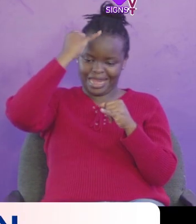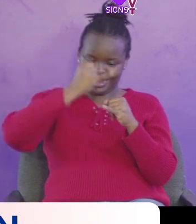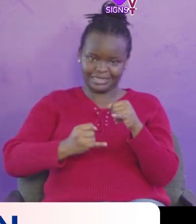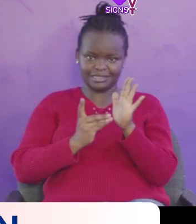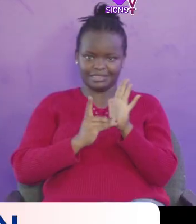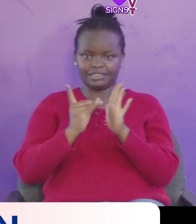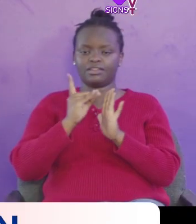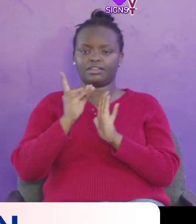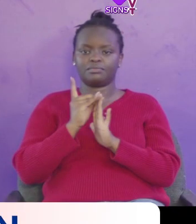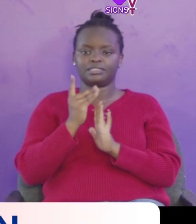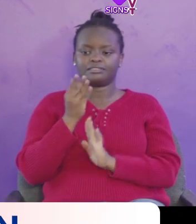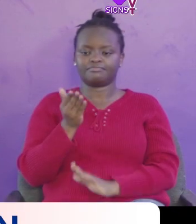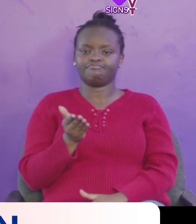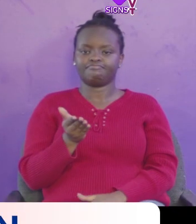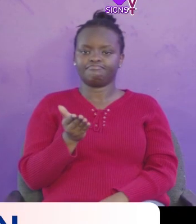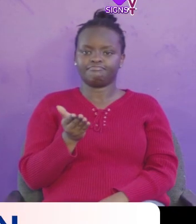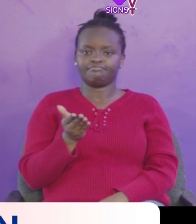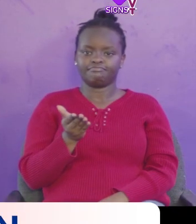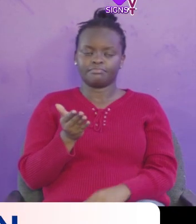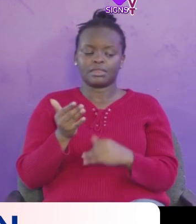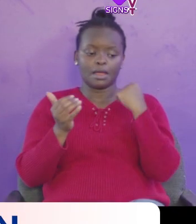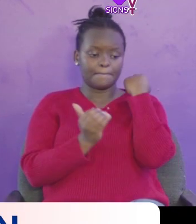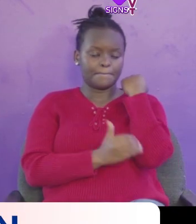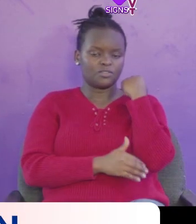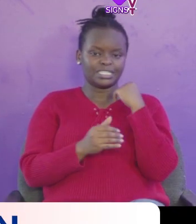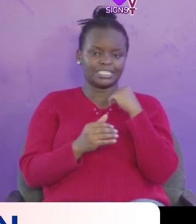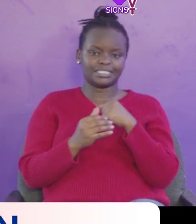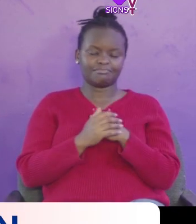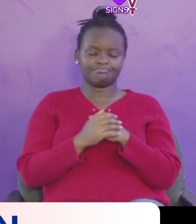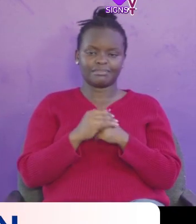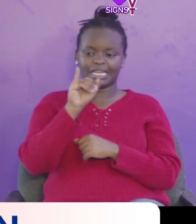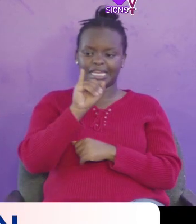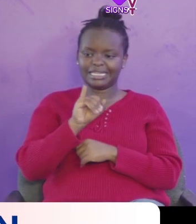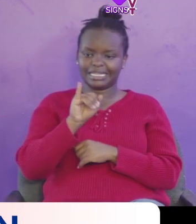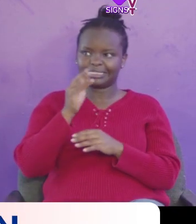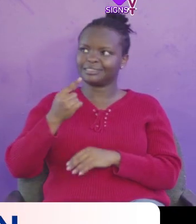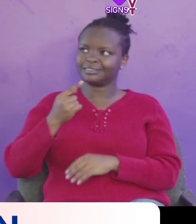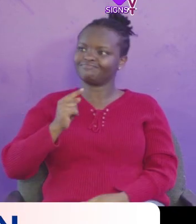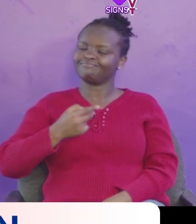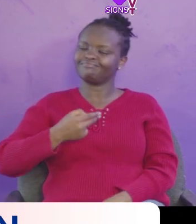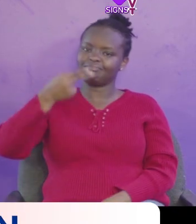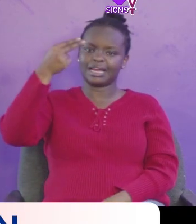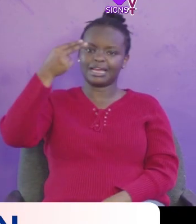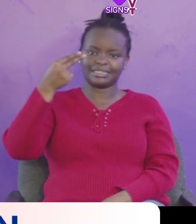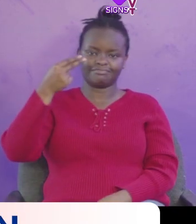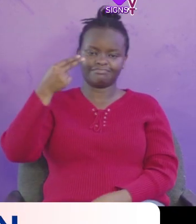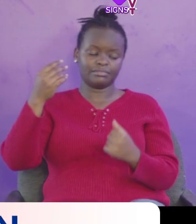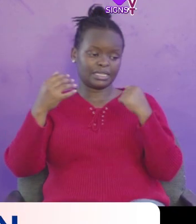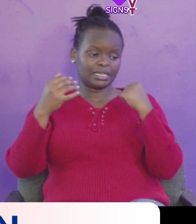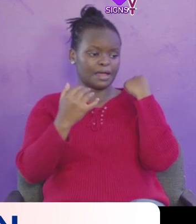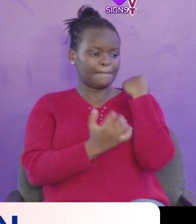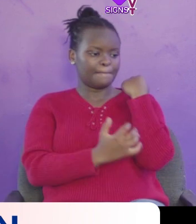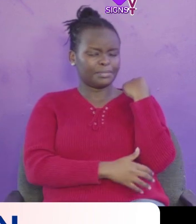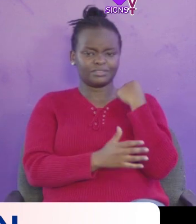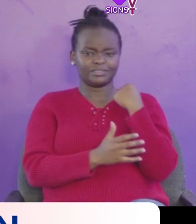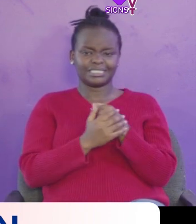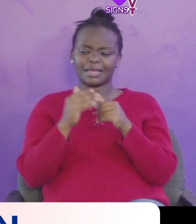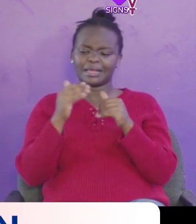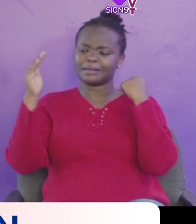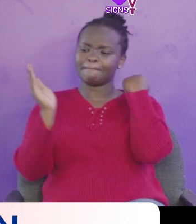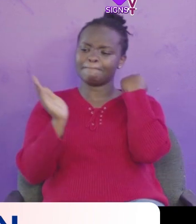development. Poverty index iko juu. Na ni kama umaskini iko very bad there.